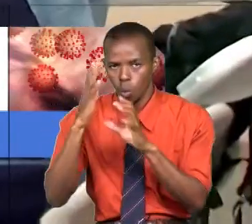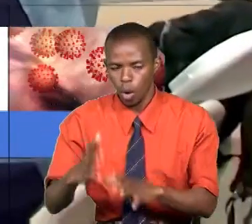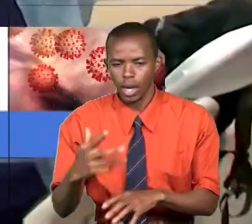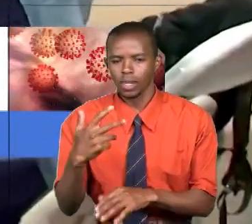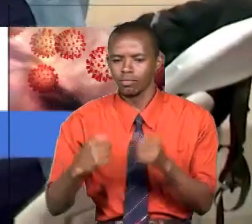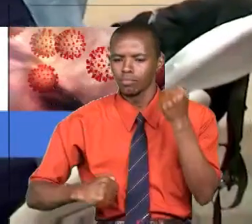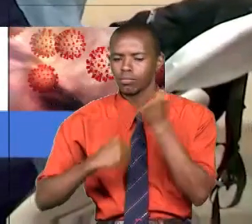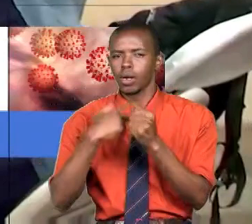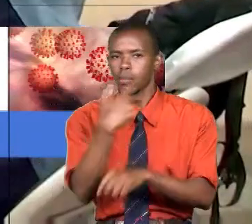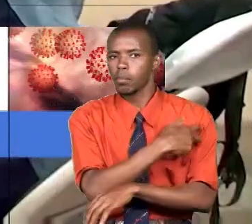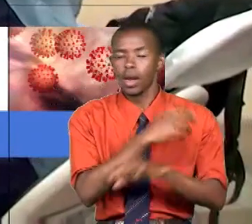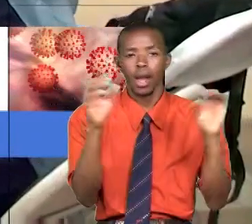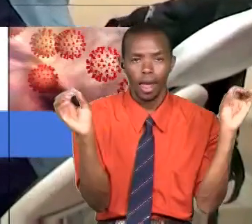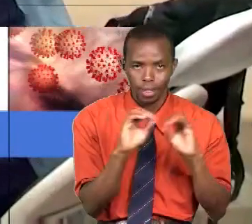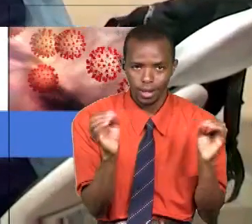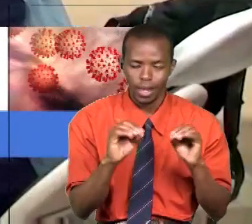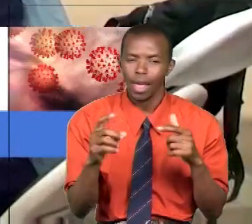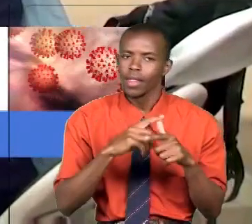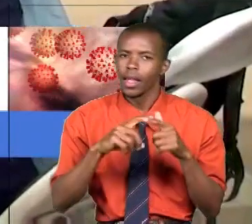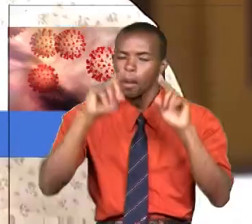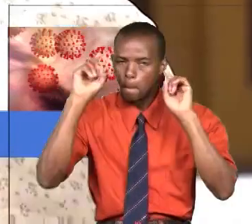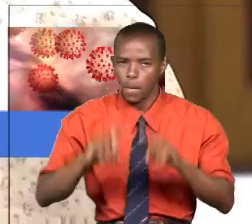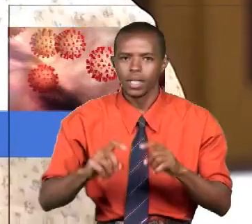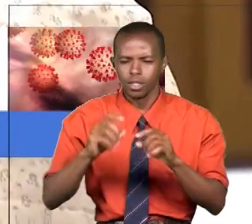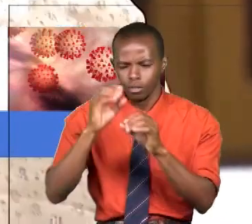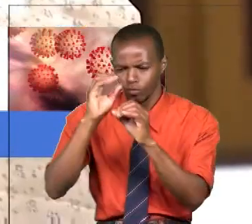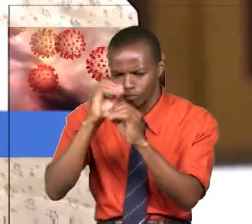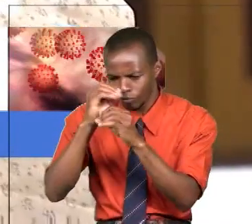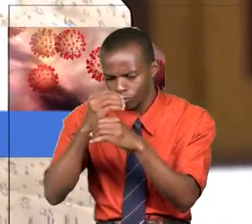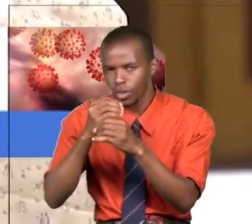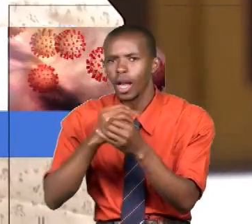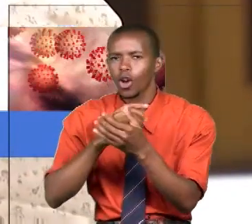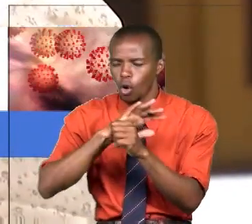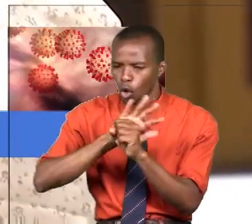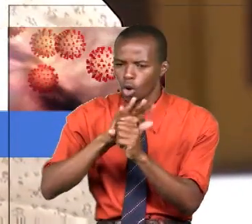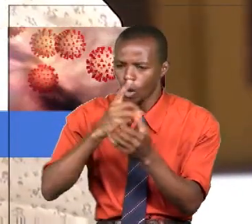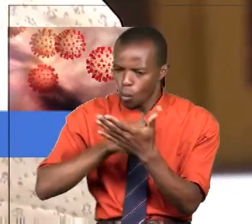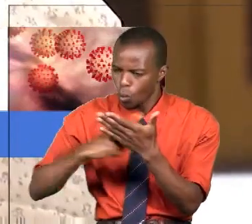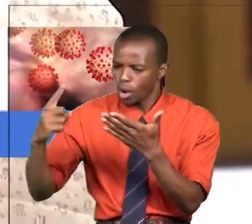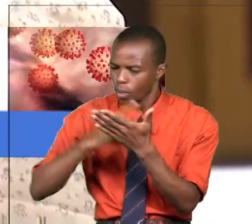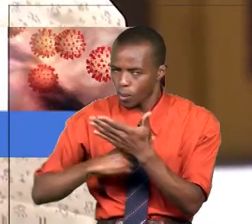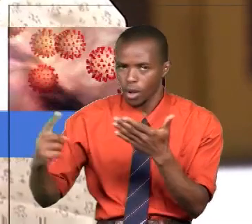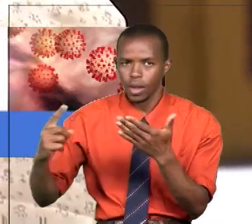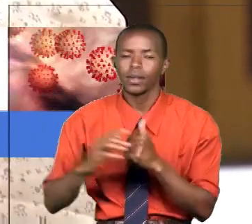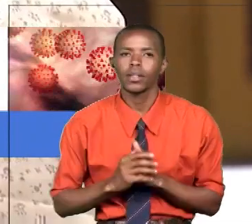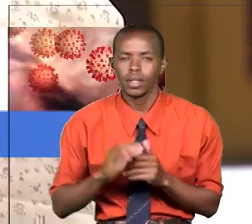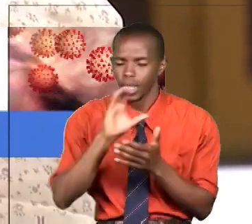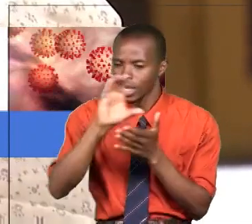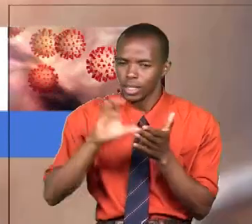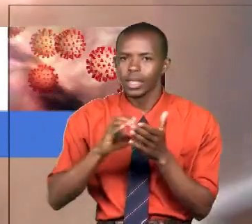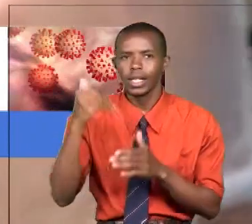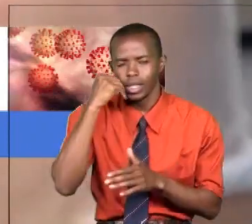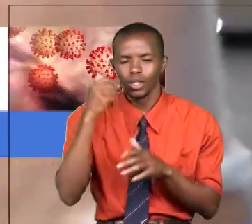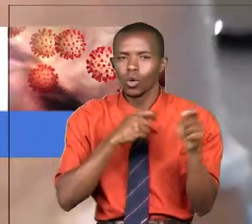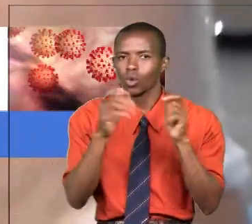booster must undergo testing for COVID-19 twice each week until the mandate goes into effect. According to the Center for Disease Control